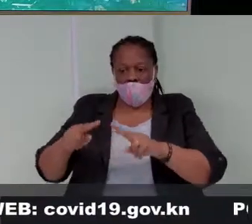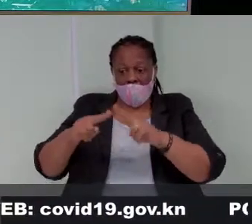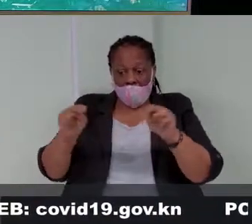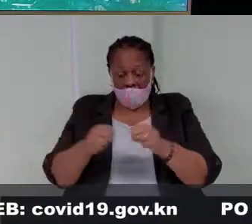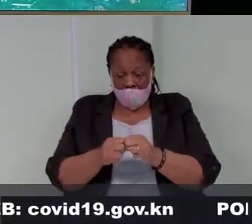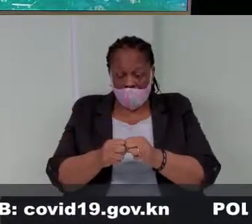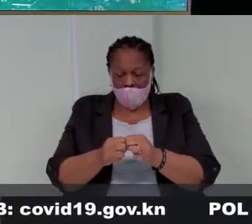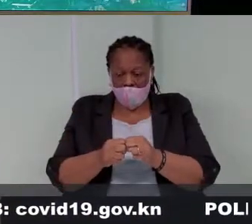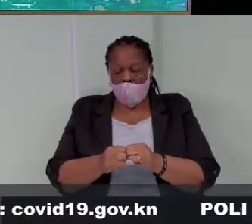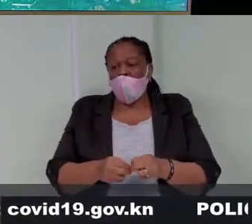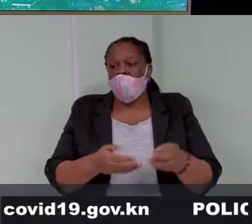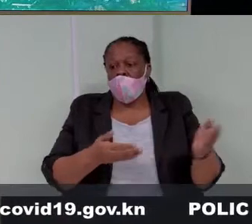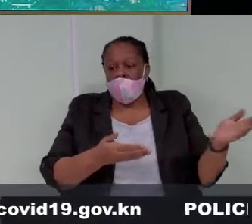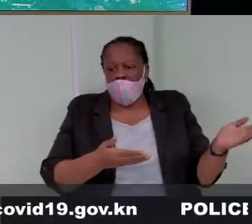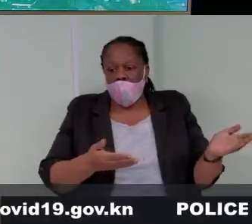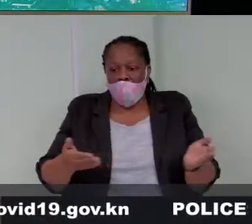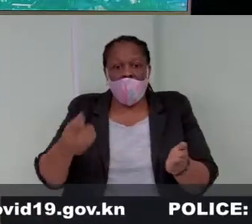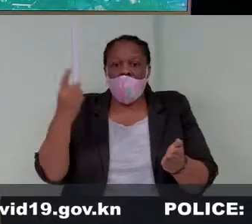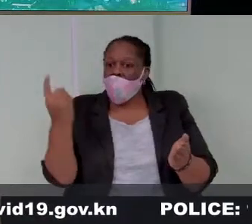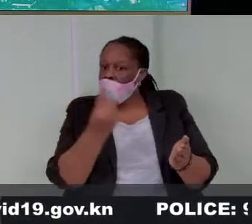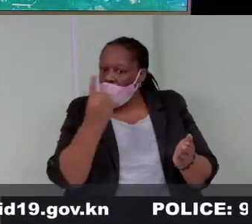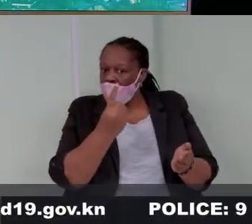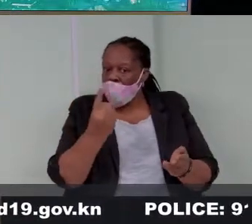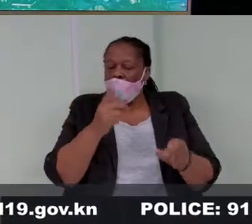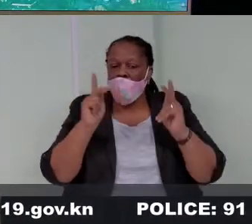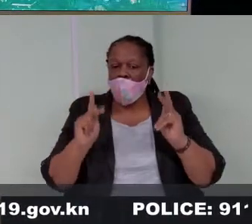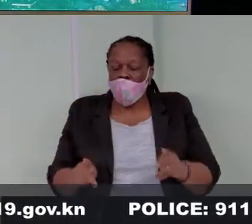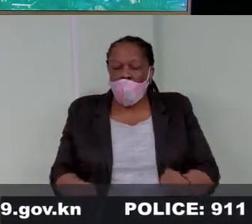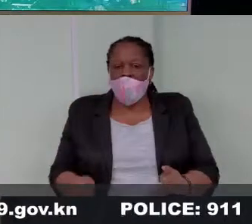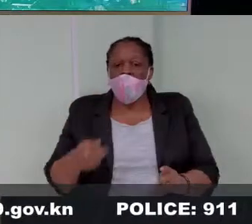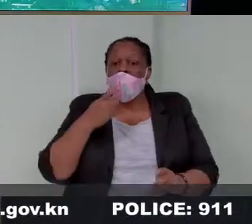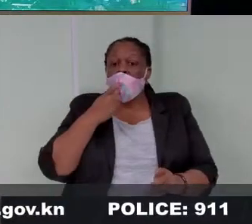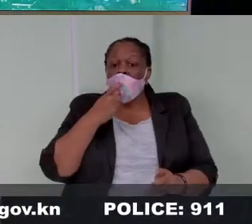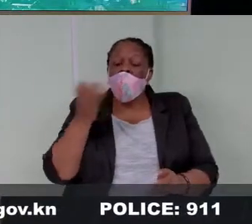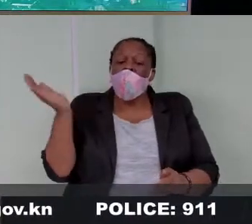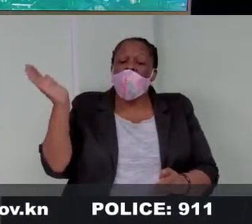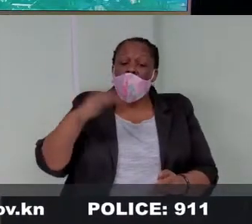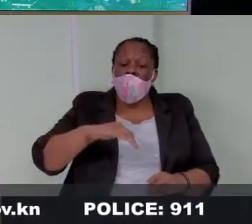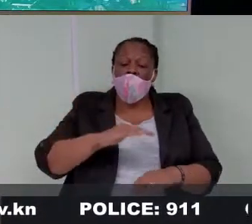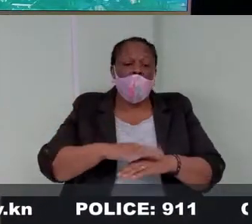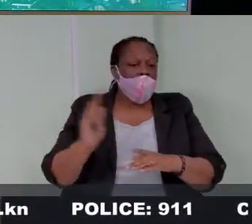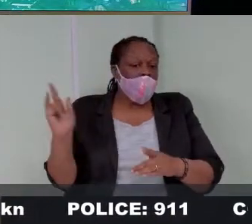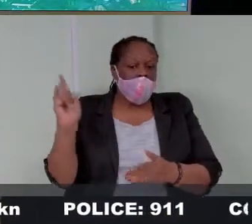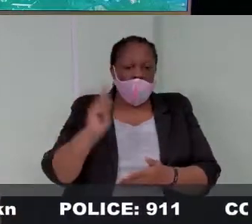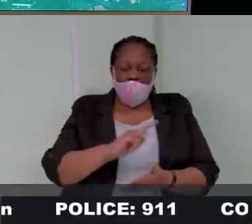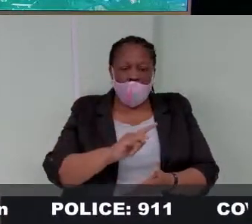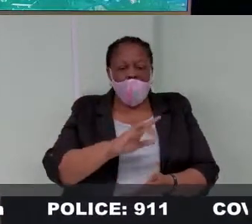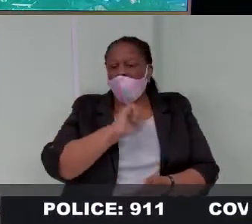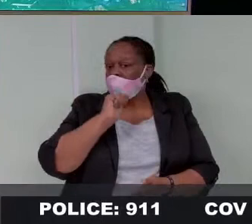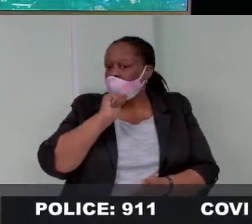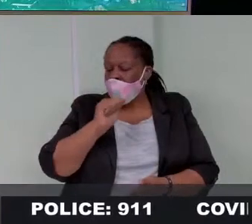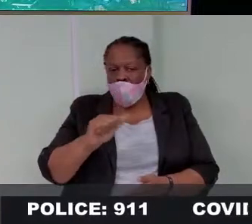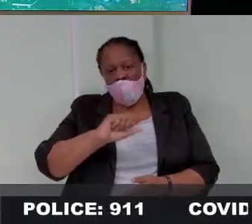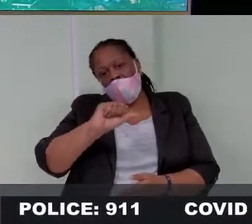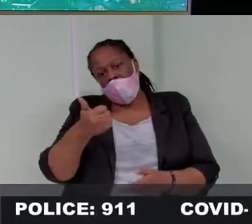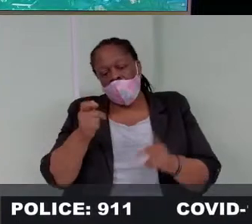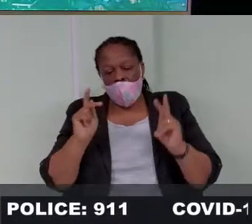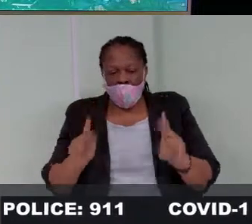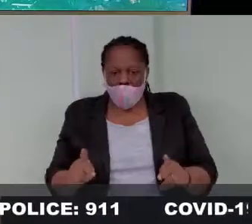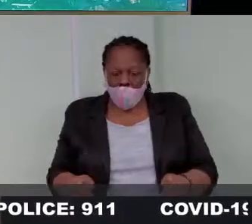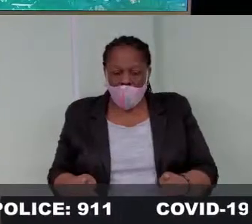are only transporting persons who have arrived in the Federation, otherwise known as international